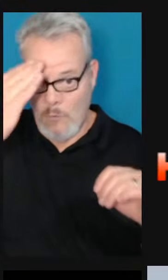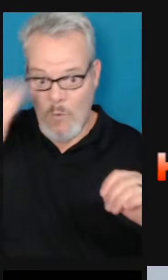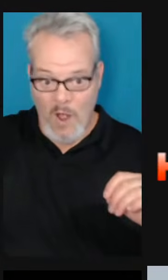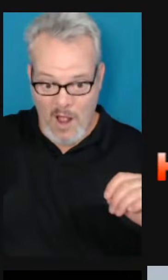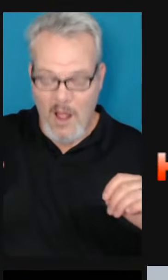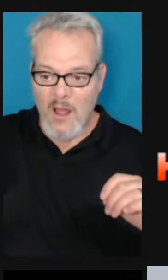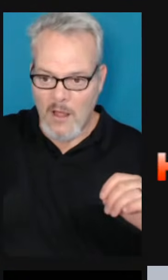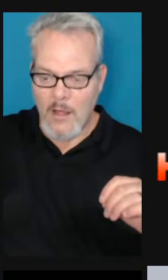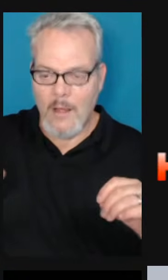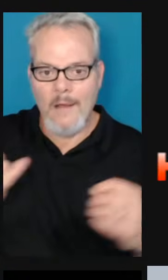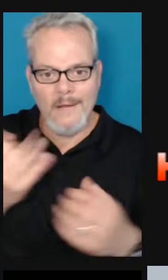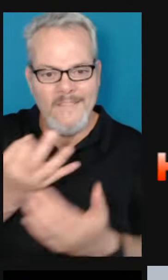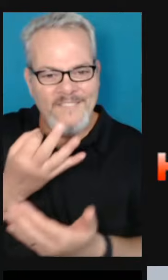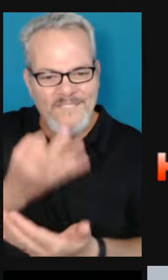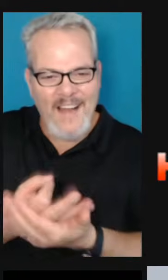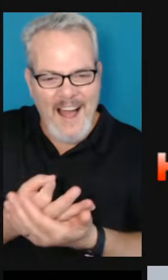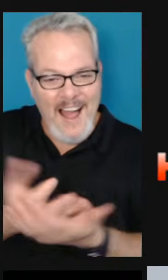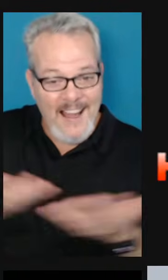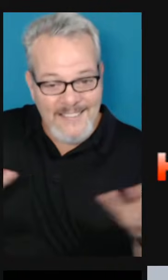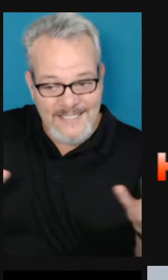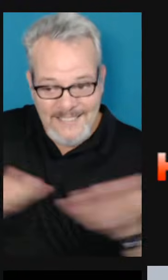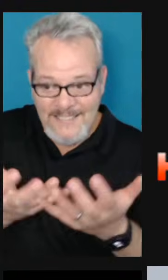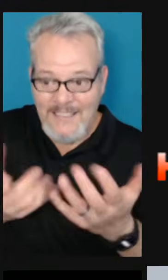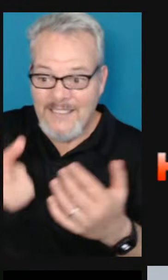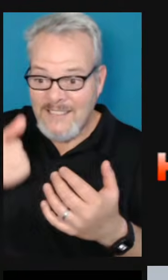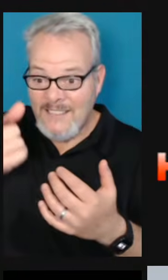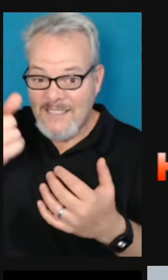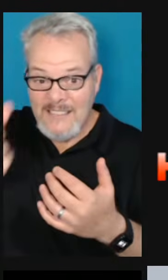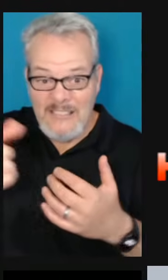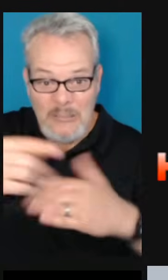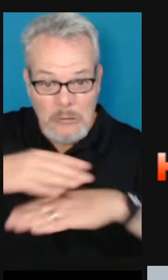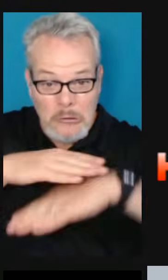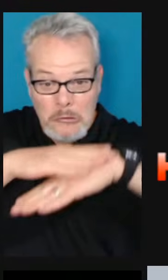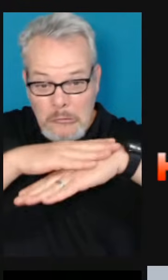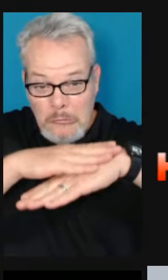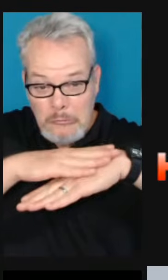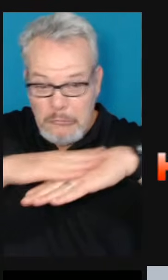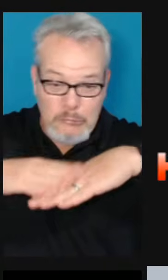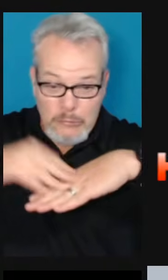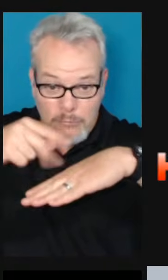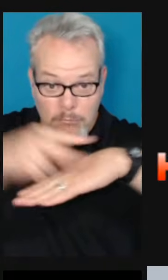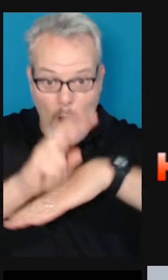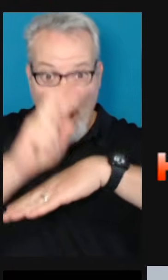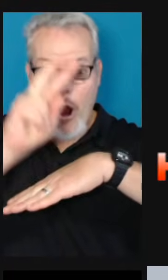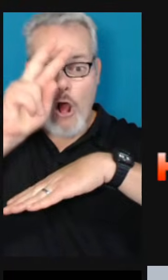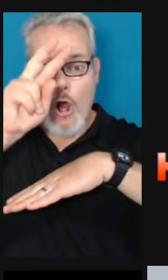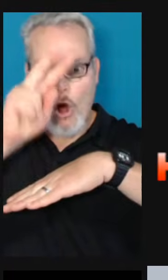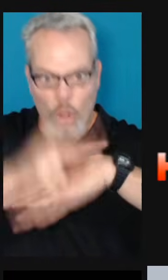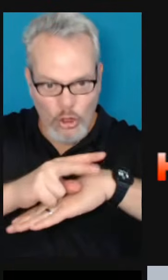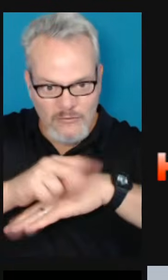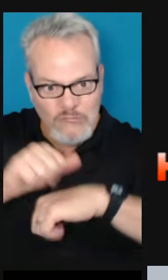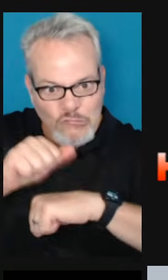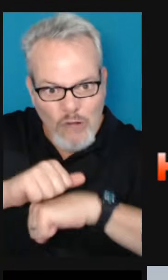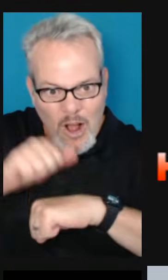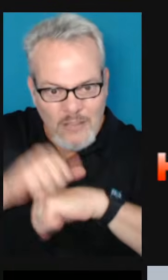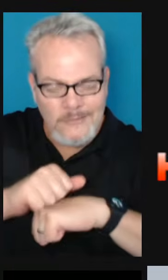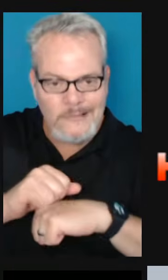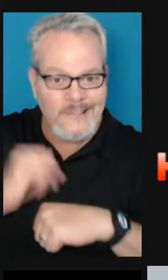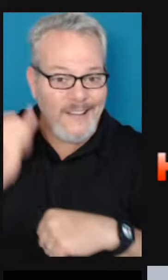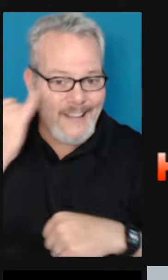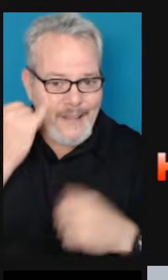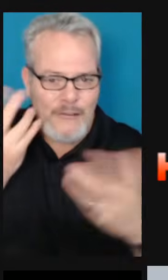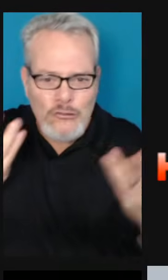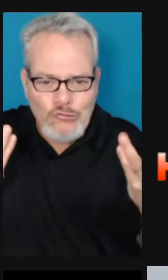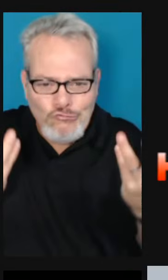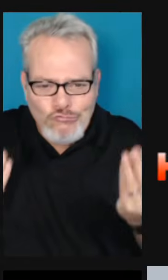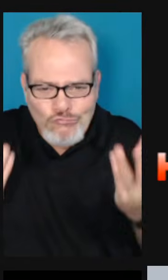the fact that there's slippery stuff on your roof, like loose little rocks. And if there happens to be any moisture, whether it's dew